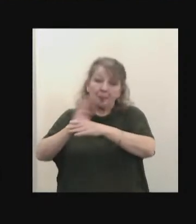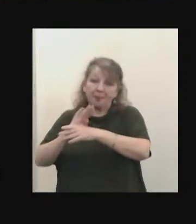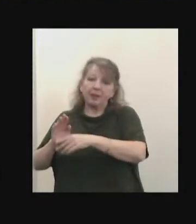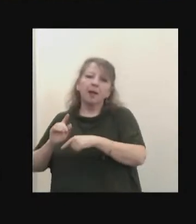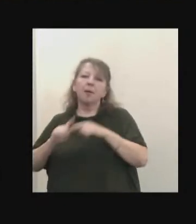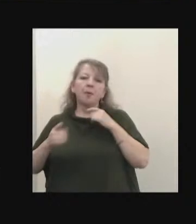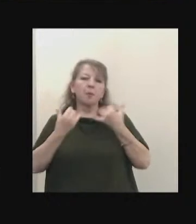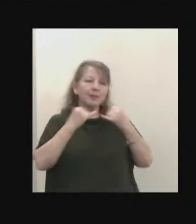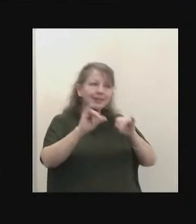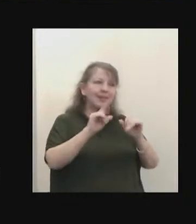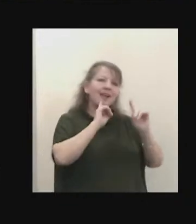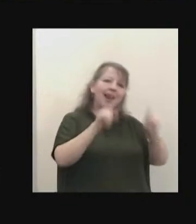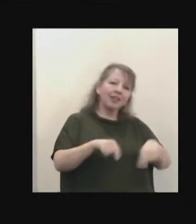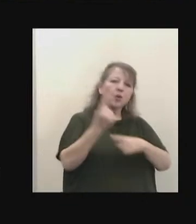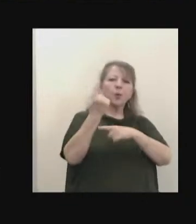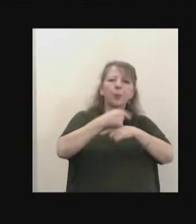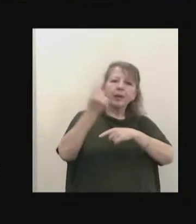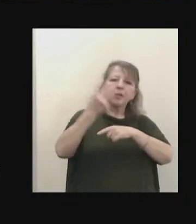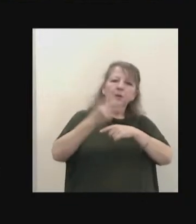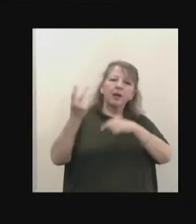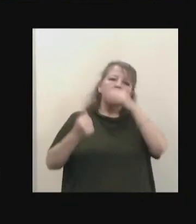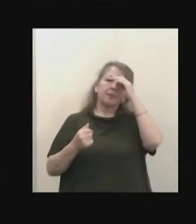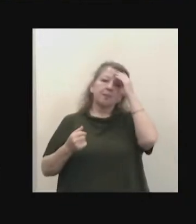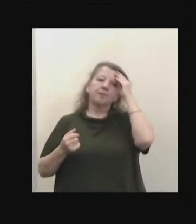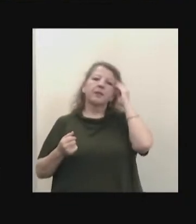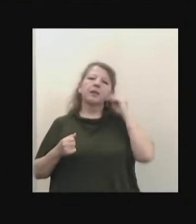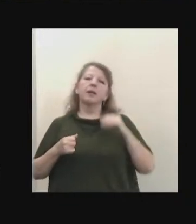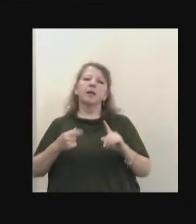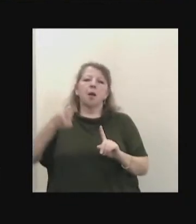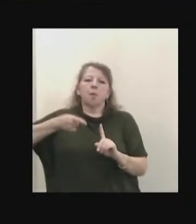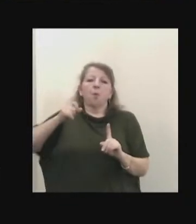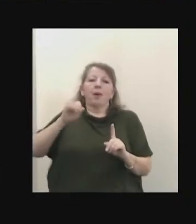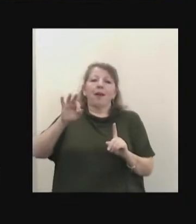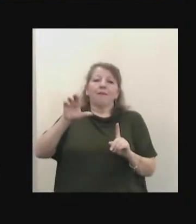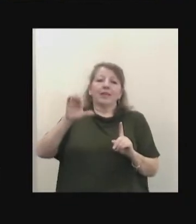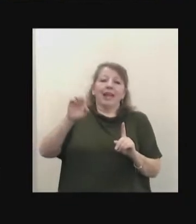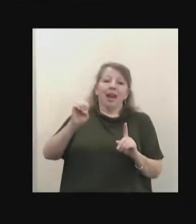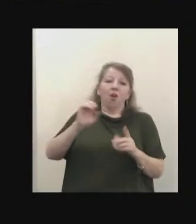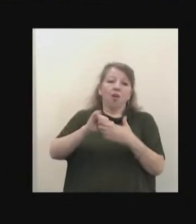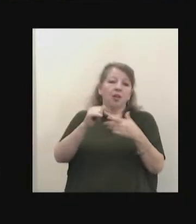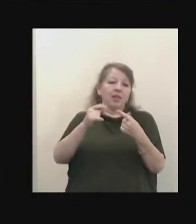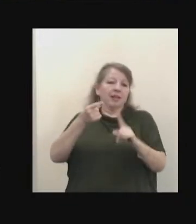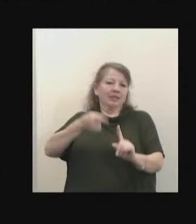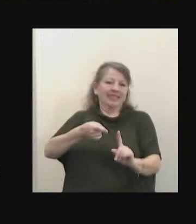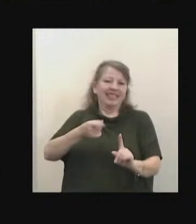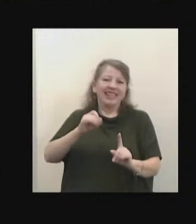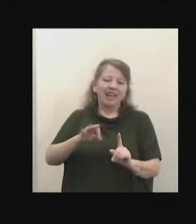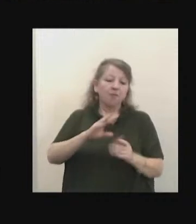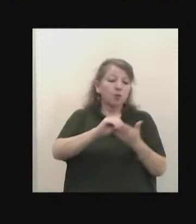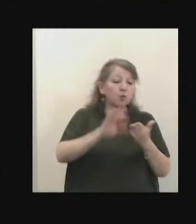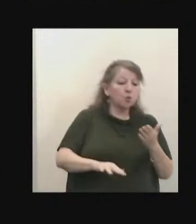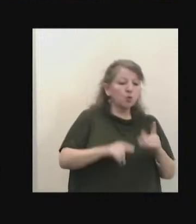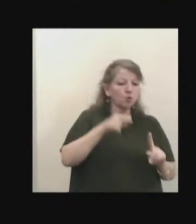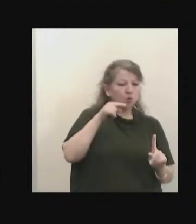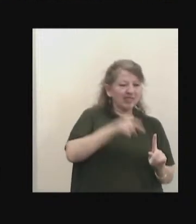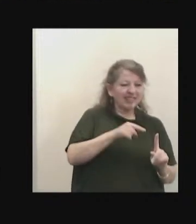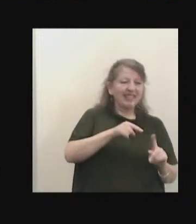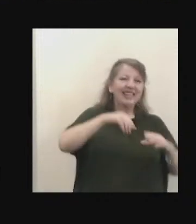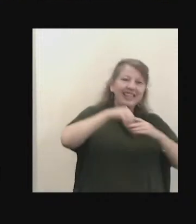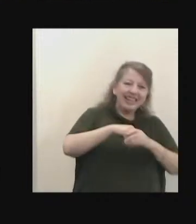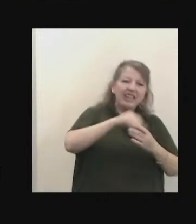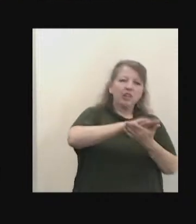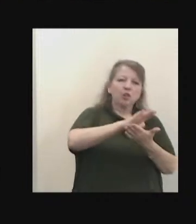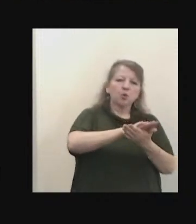days. Point-of-care rapid tests are available for symptomatic K to 12 students and symptomatic school staff.